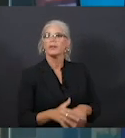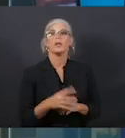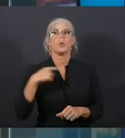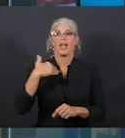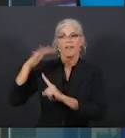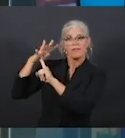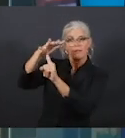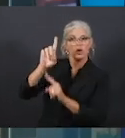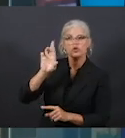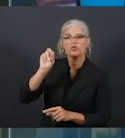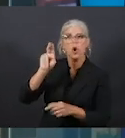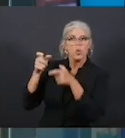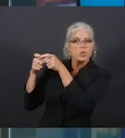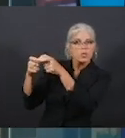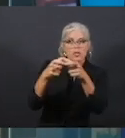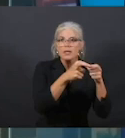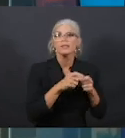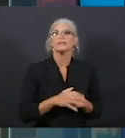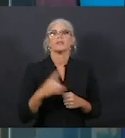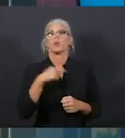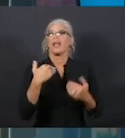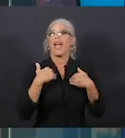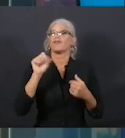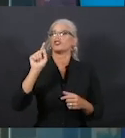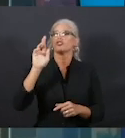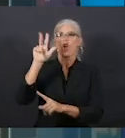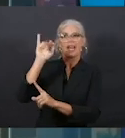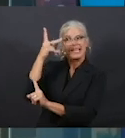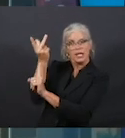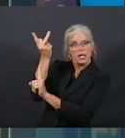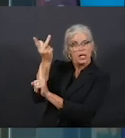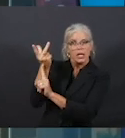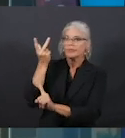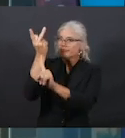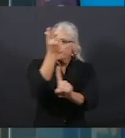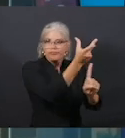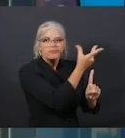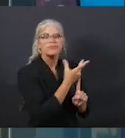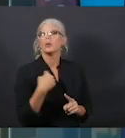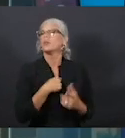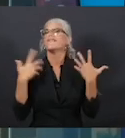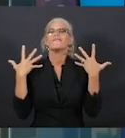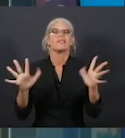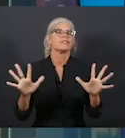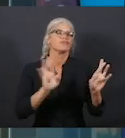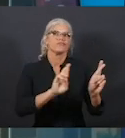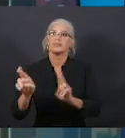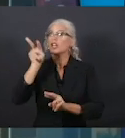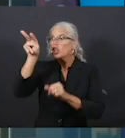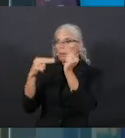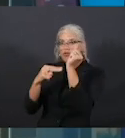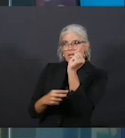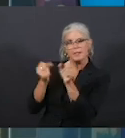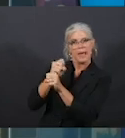Starlink devices, we have connectivity, and we're ready to go. We're also preparing our bridges. We're watching them very closely when it